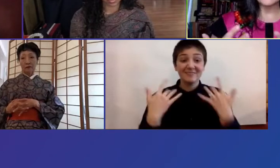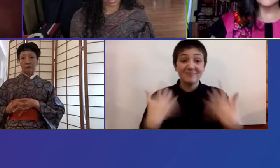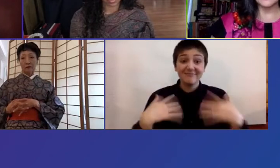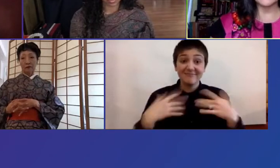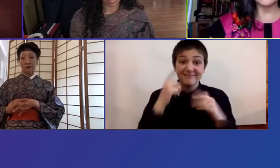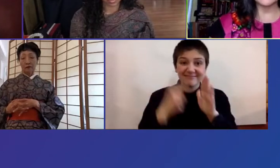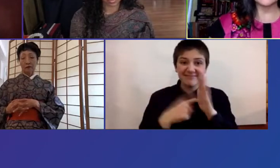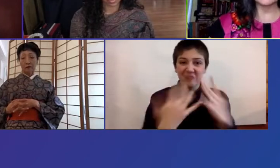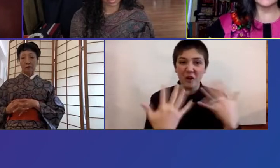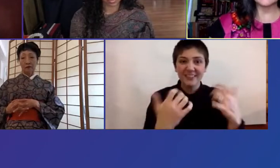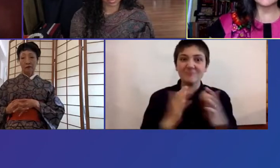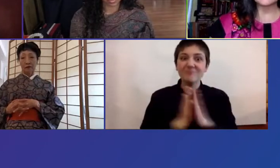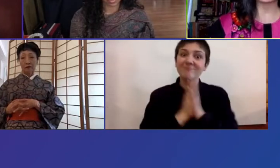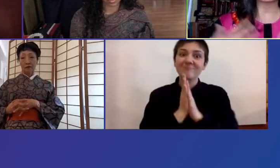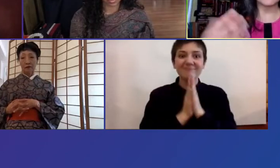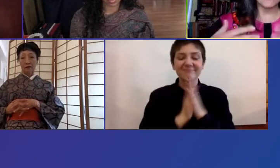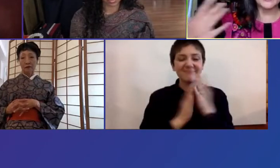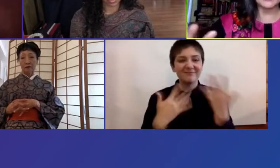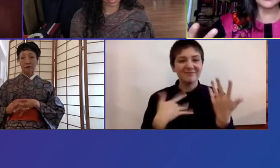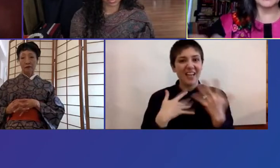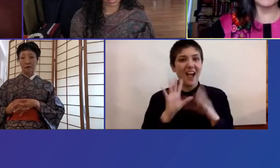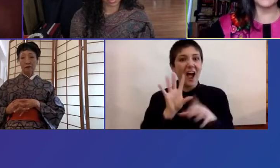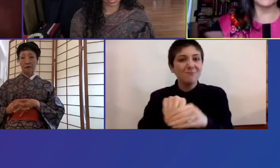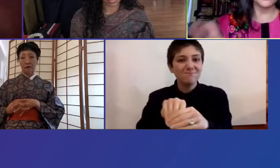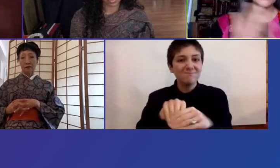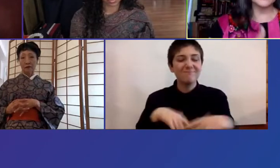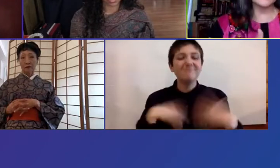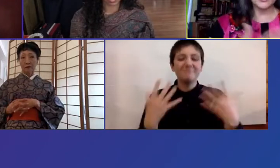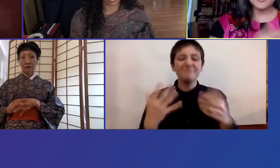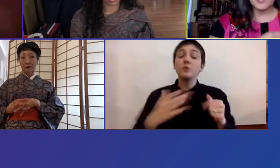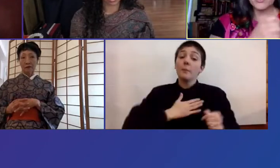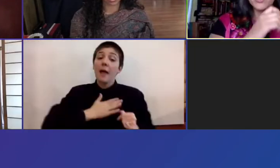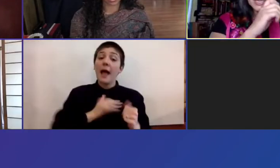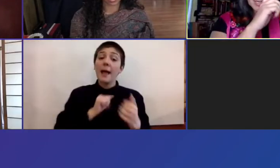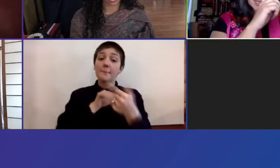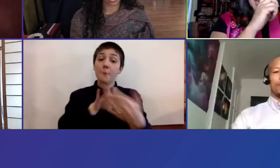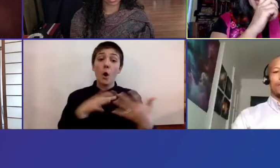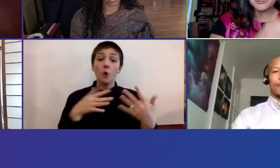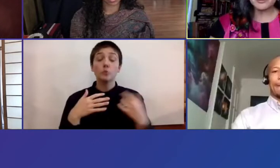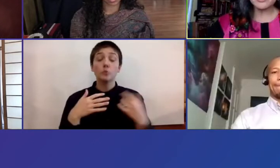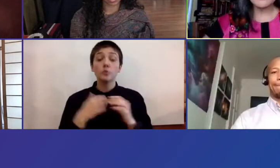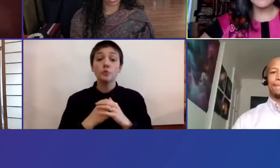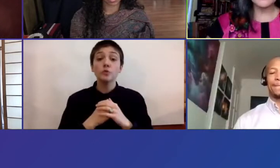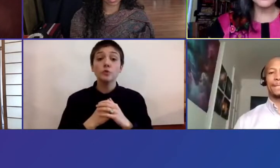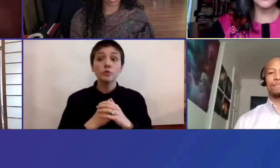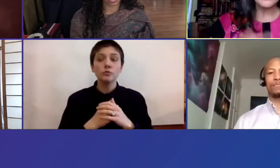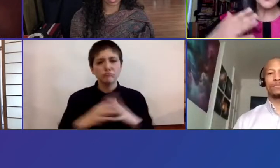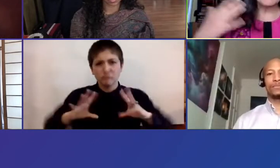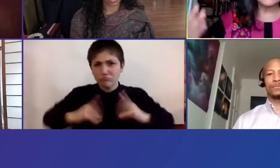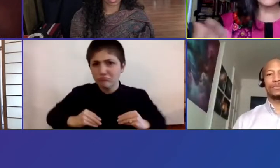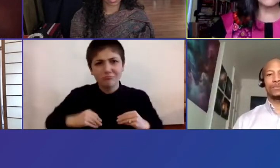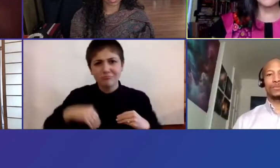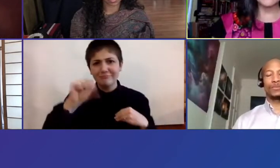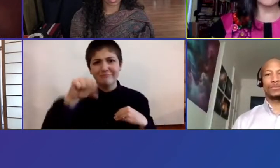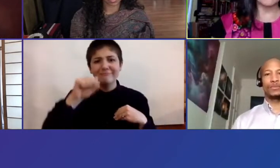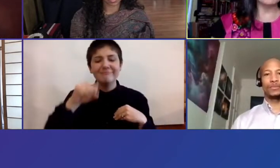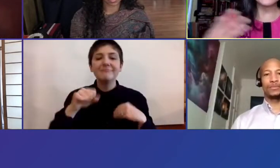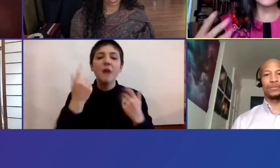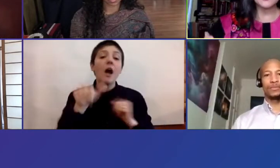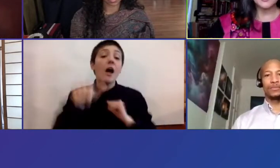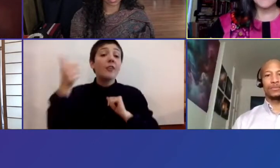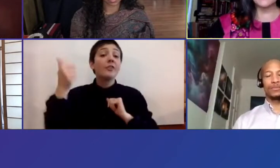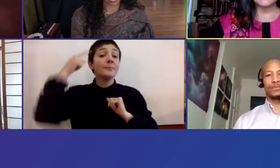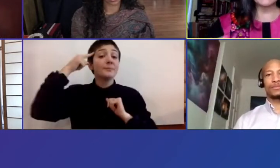I do is has been widely accepted. Now the other part of it is that Mexico is well known